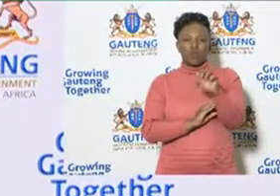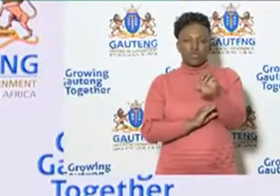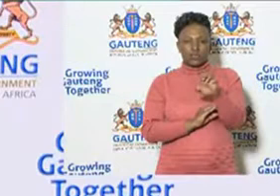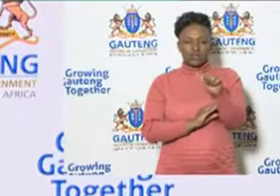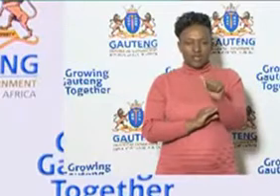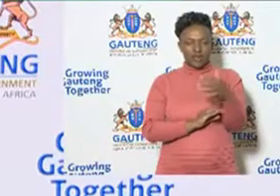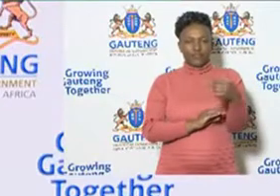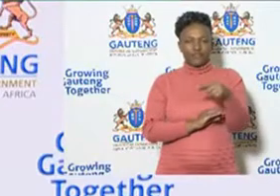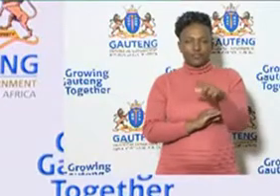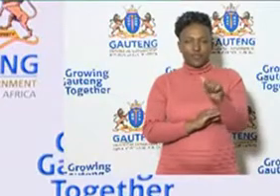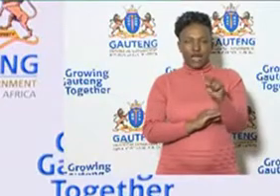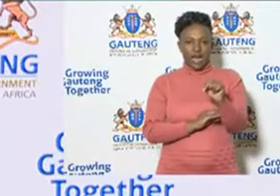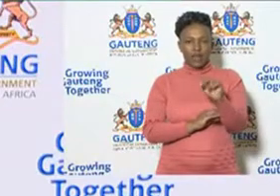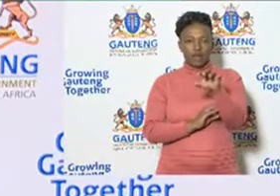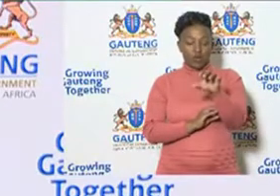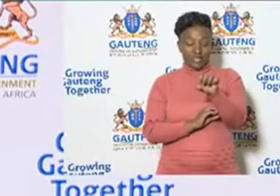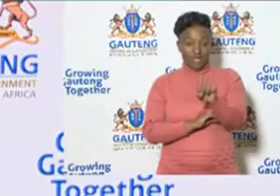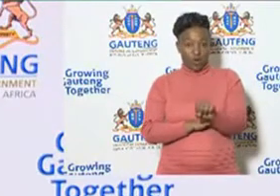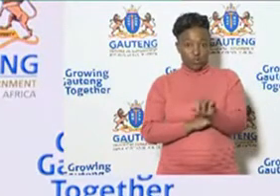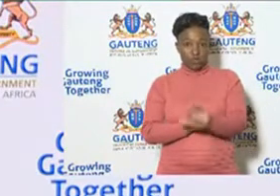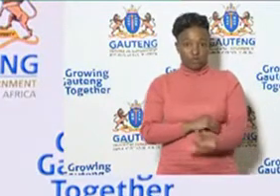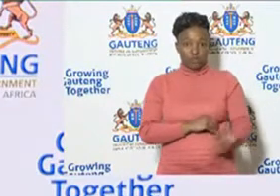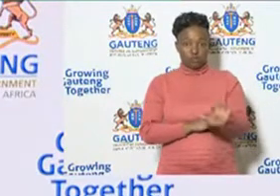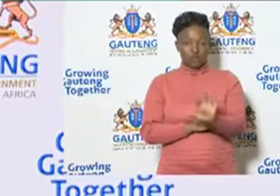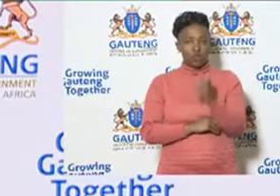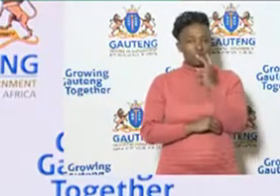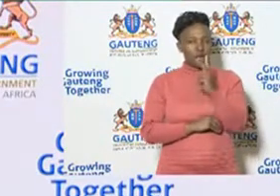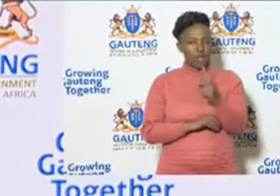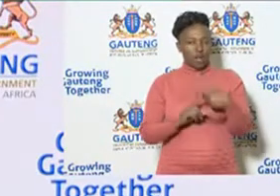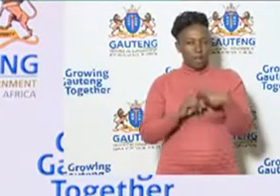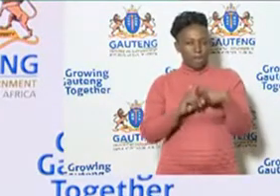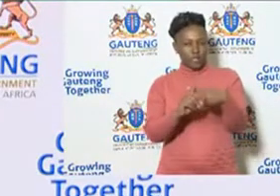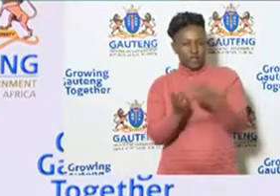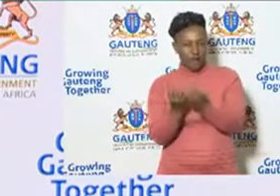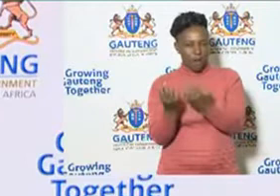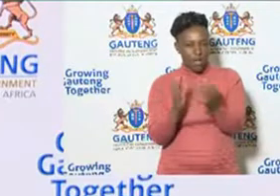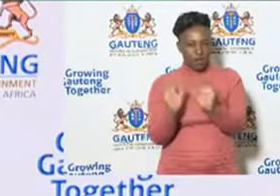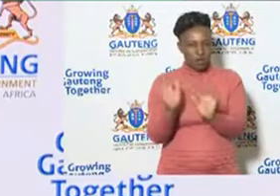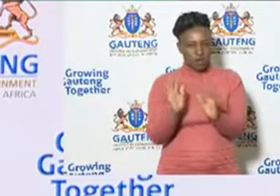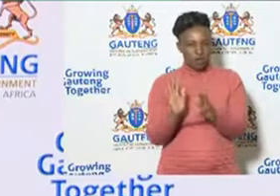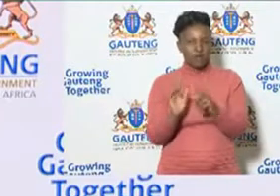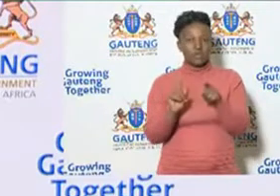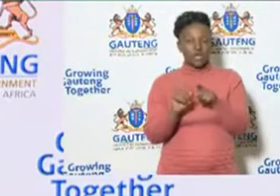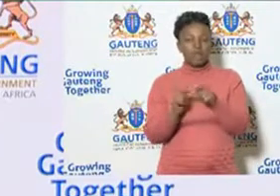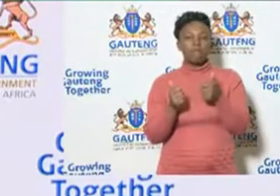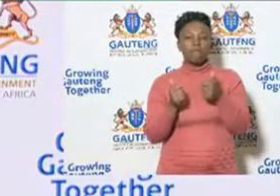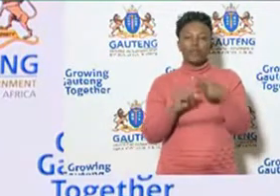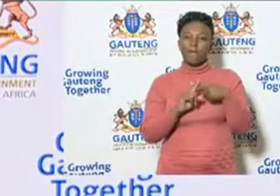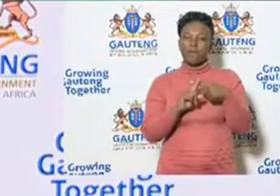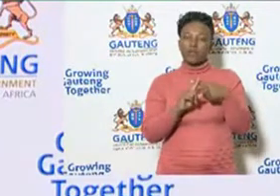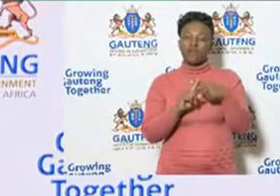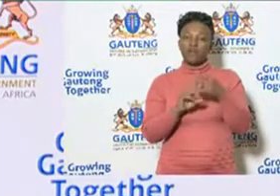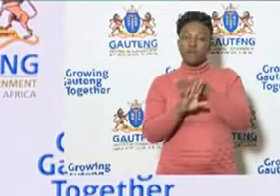you would see the number of positive cases, but also we're getting recoveries out of